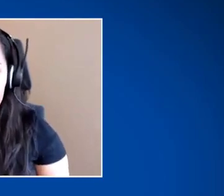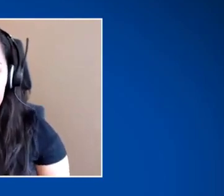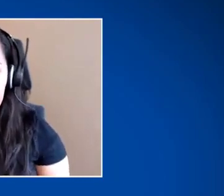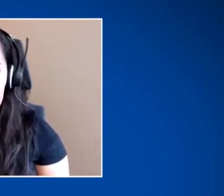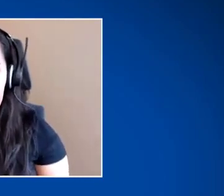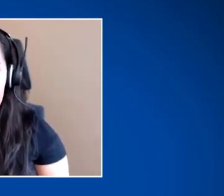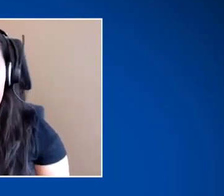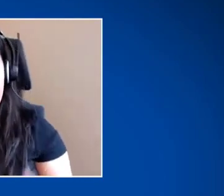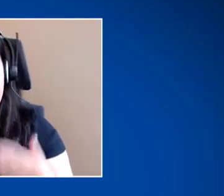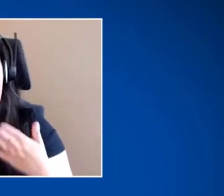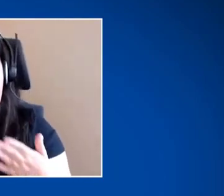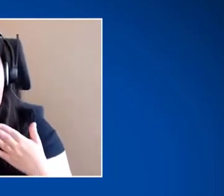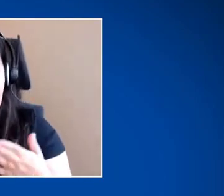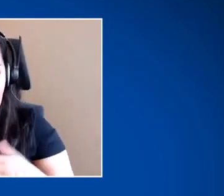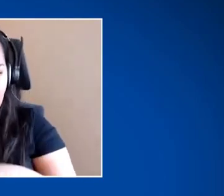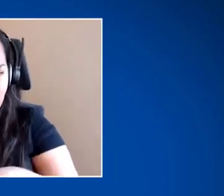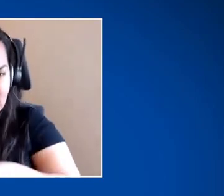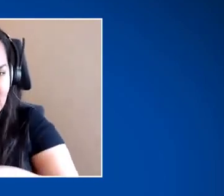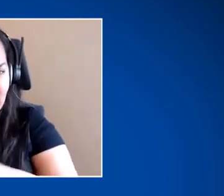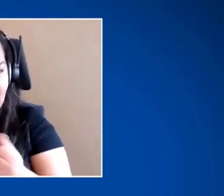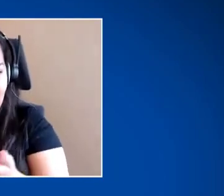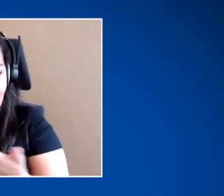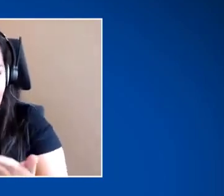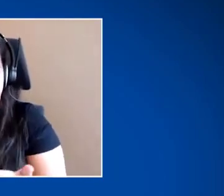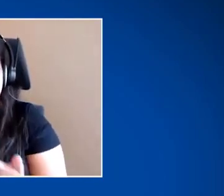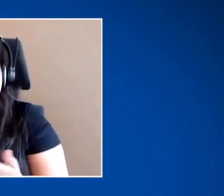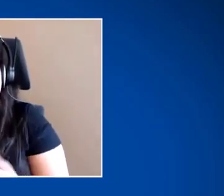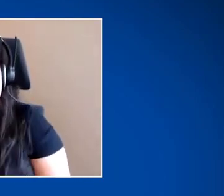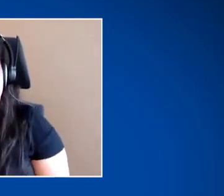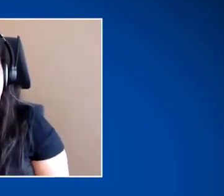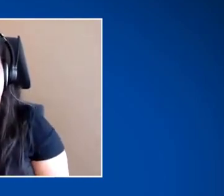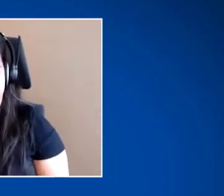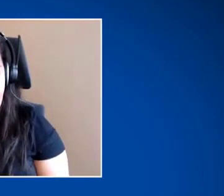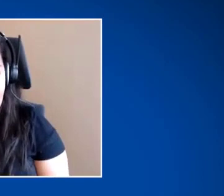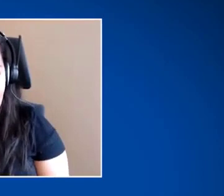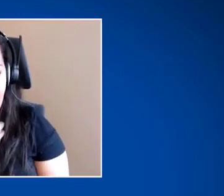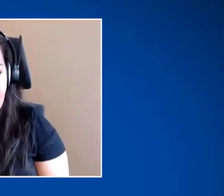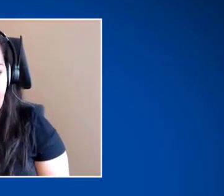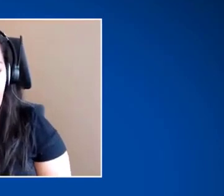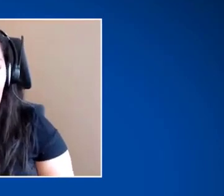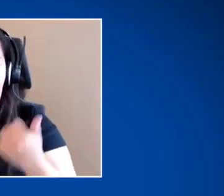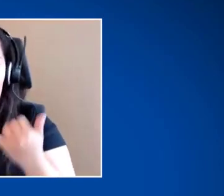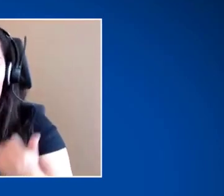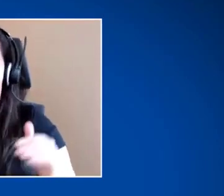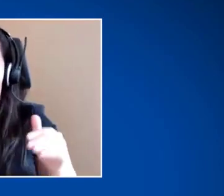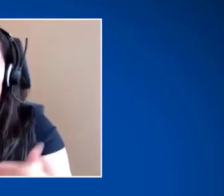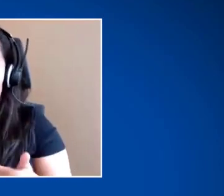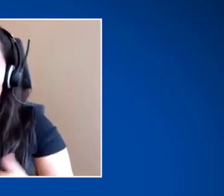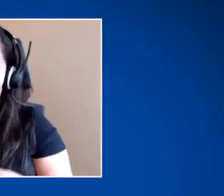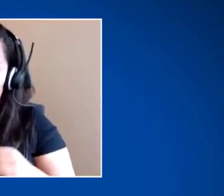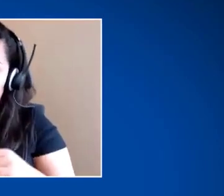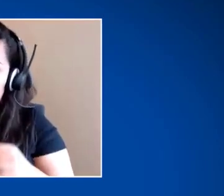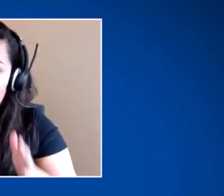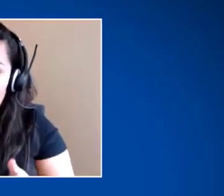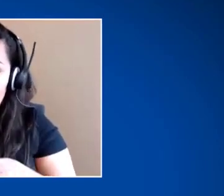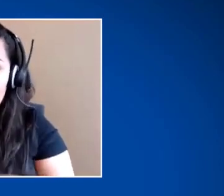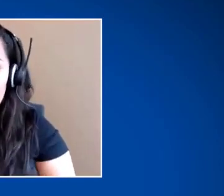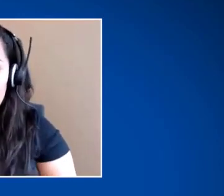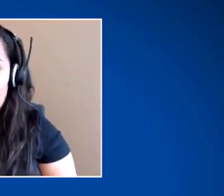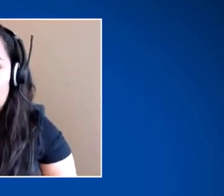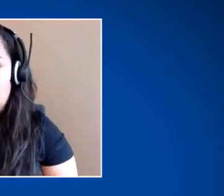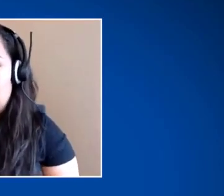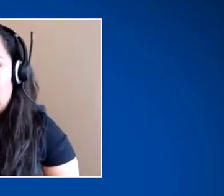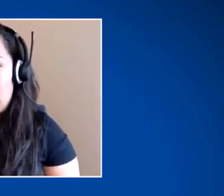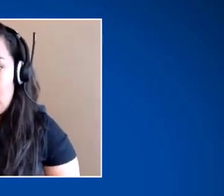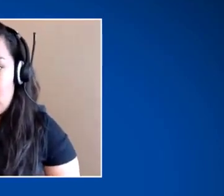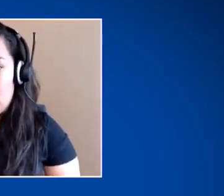Great. Thank you, Mike, for setting the stage for us so well. Now I'd like to introduce our presenter, Dr. Mark Caprara. Mark is a